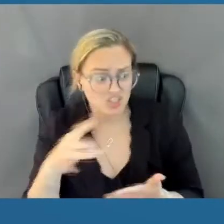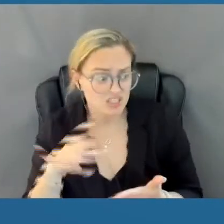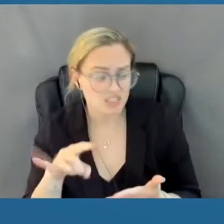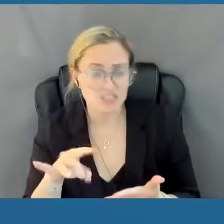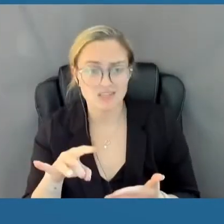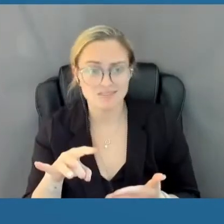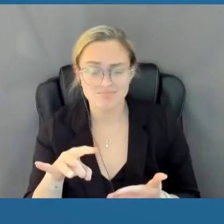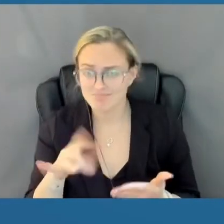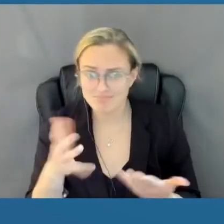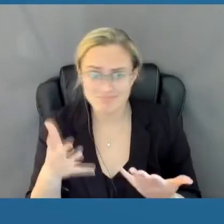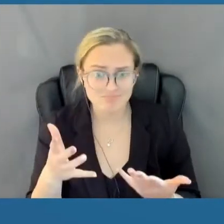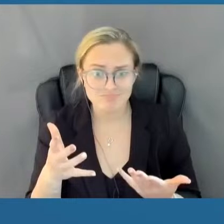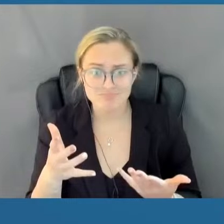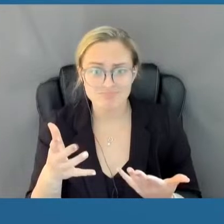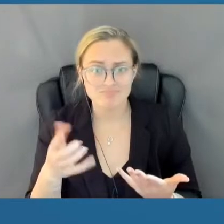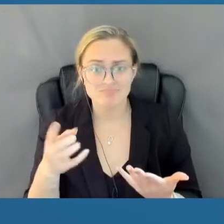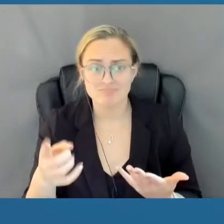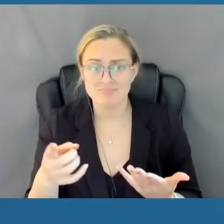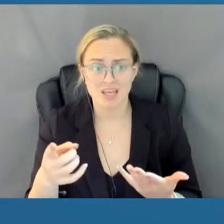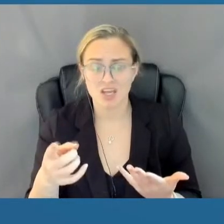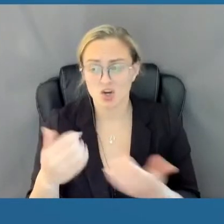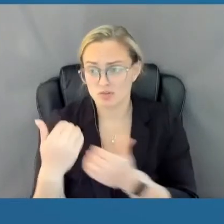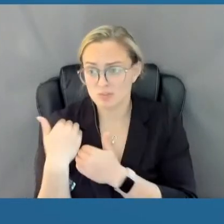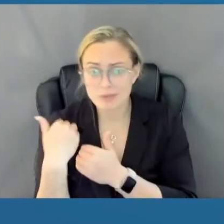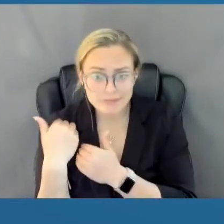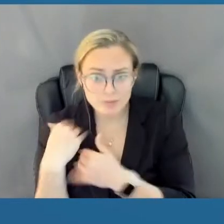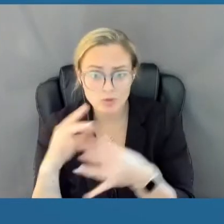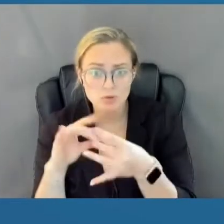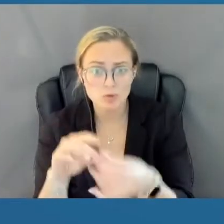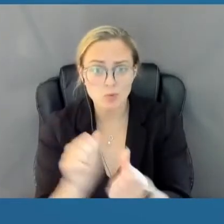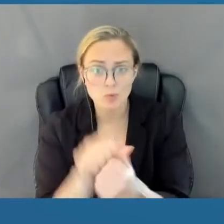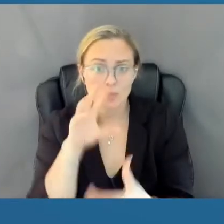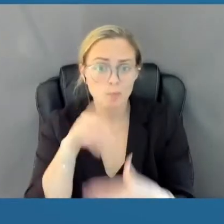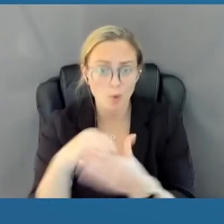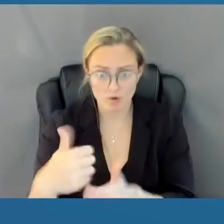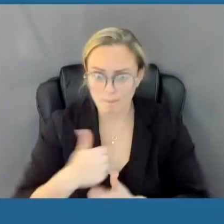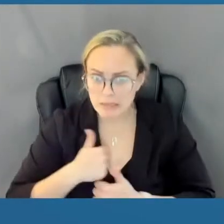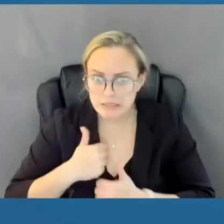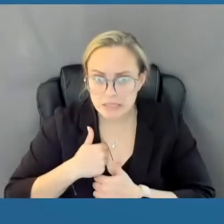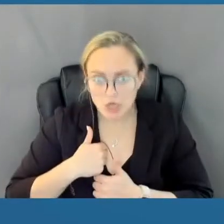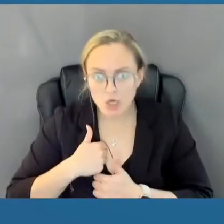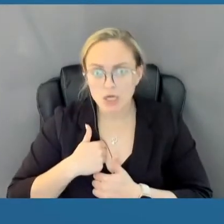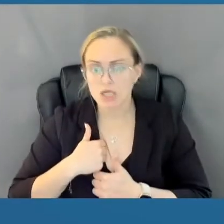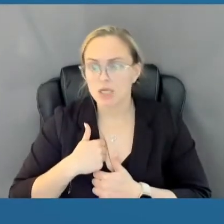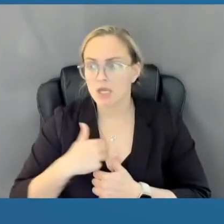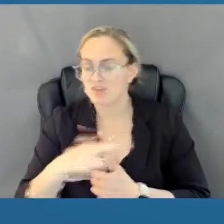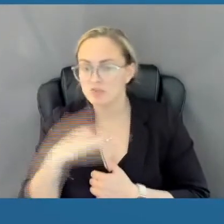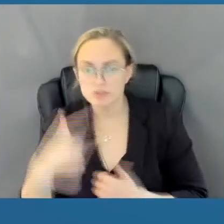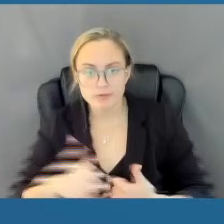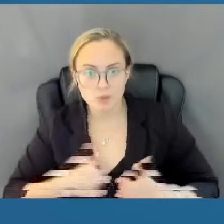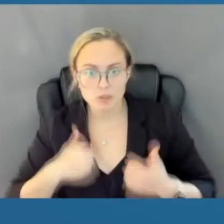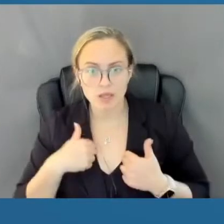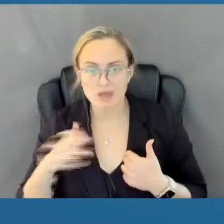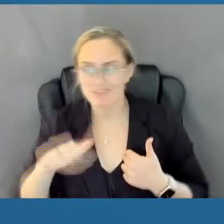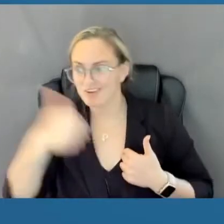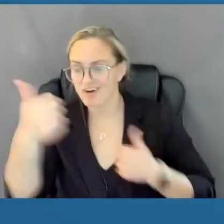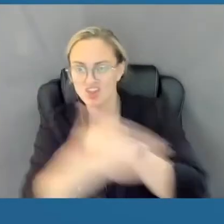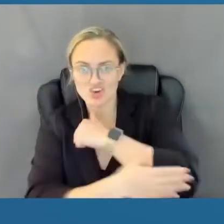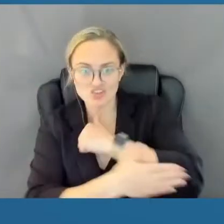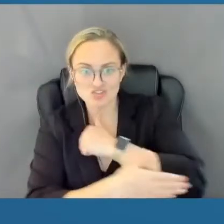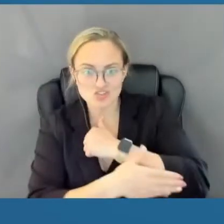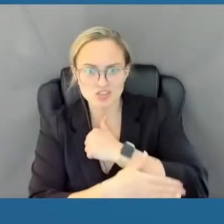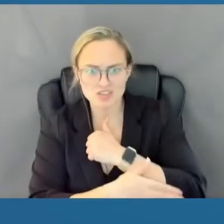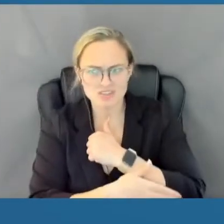certainly have are responsible when it comes to being part of our military and going into harm's way in foreign countries. I have faith